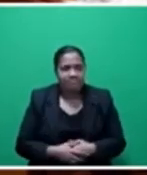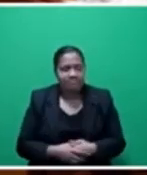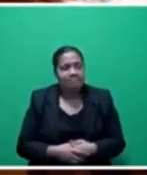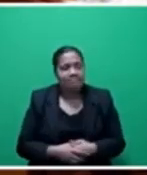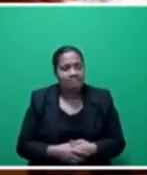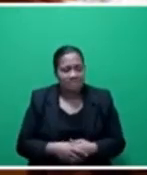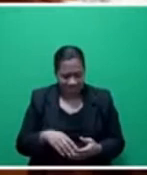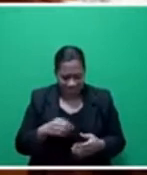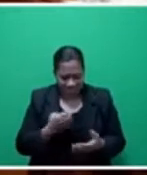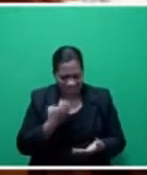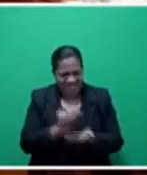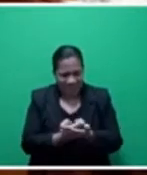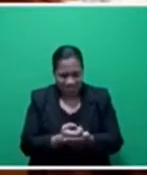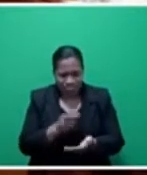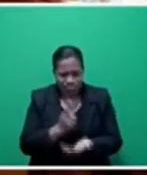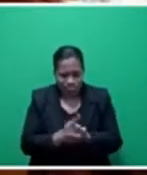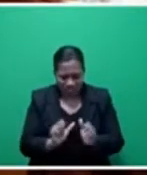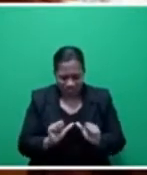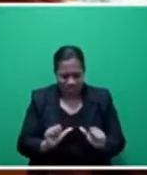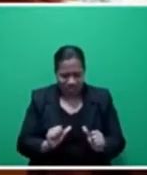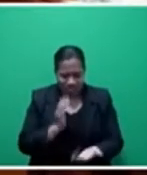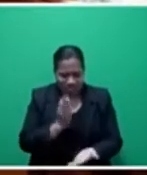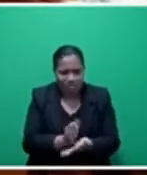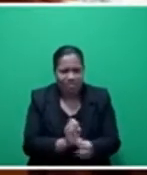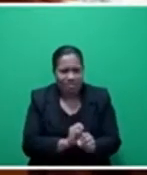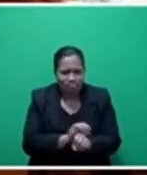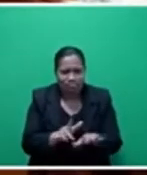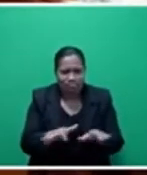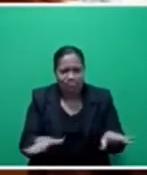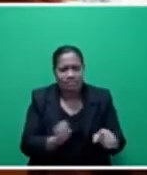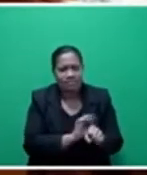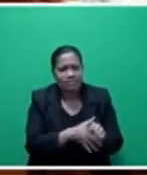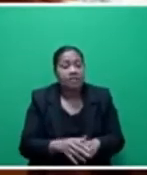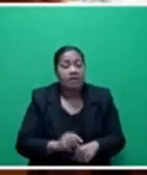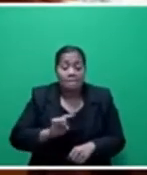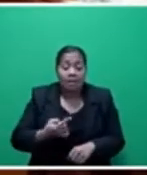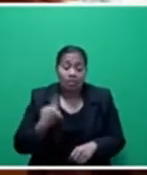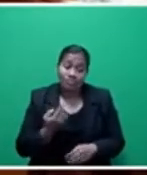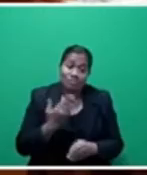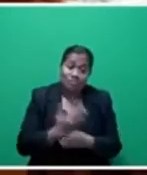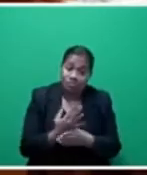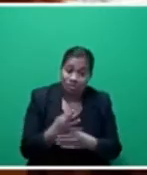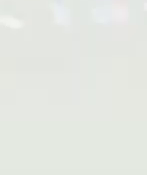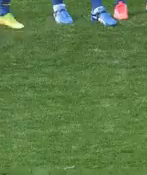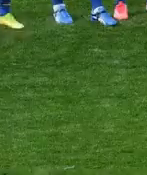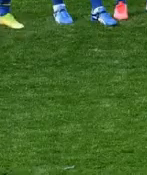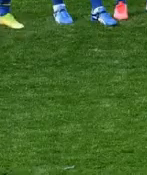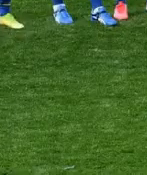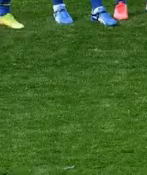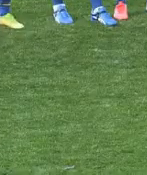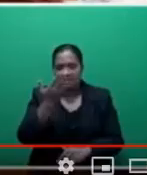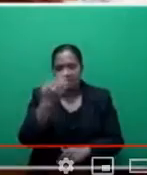containment. However, for those on the front line, the risks remain high. Therefore, our sympathy and